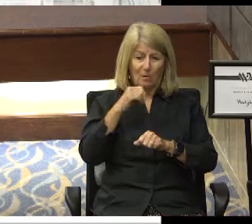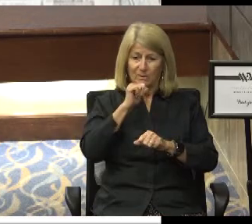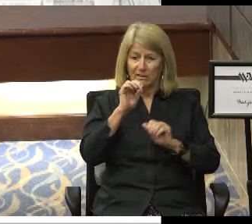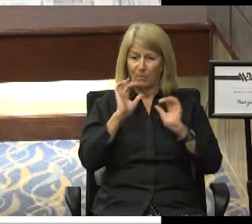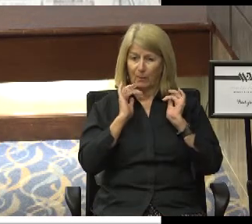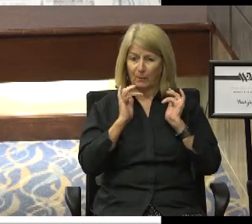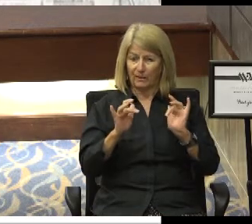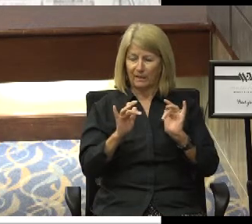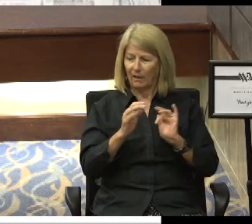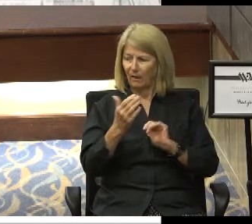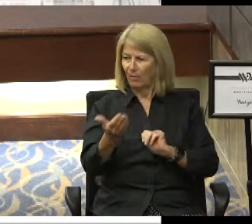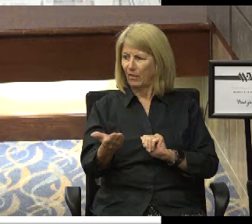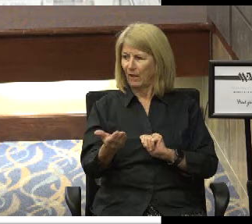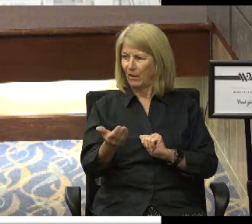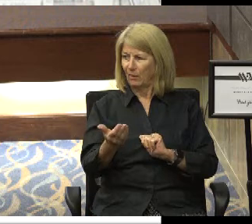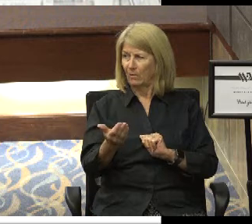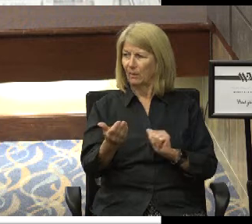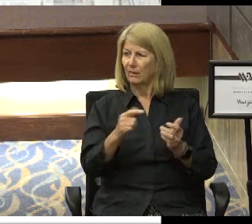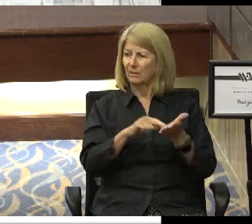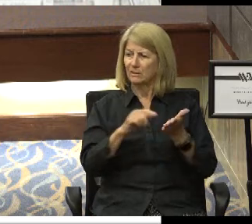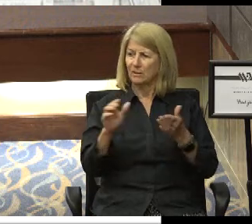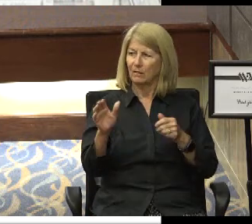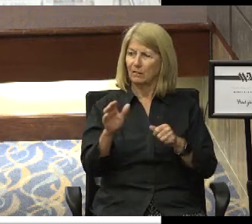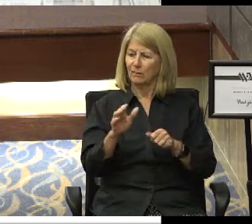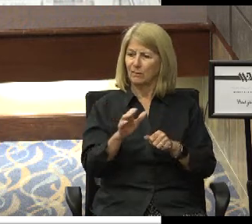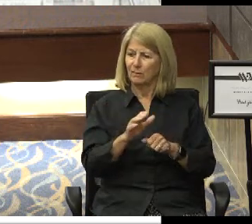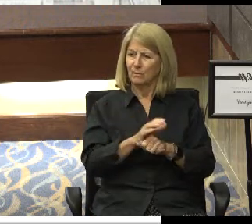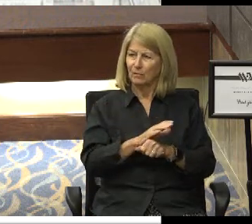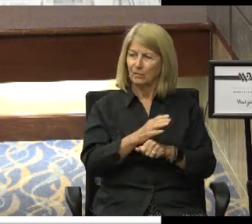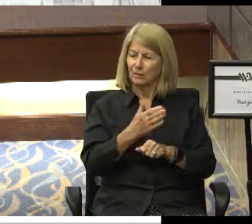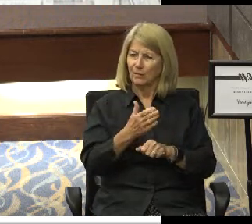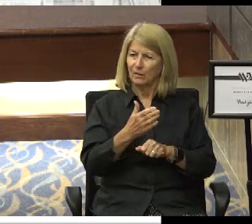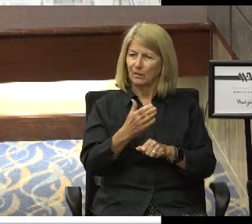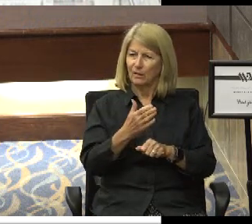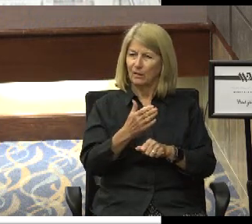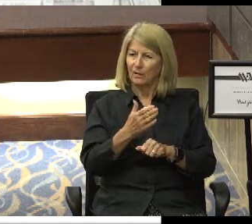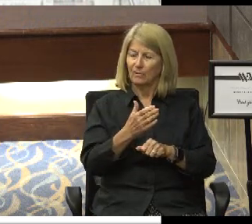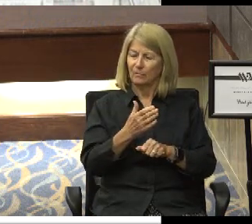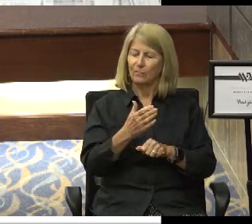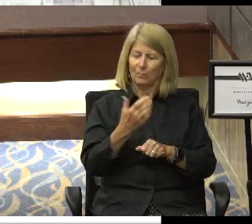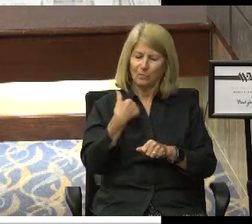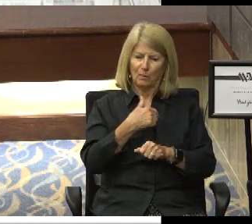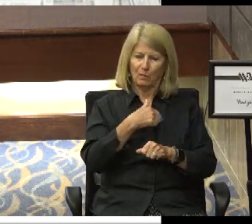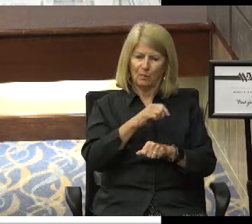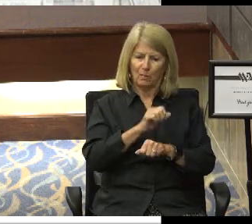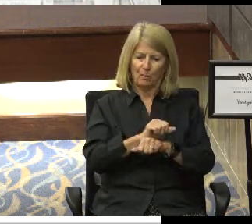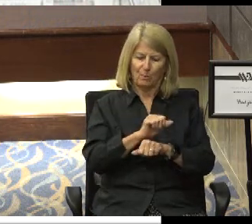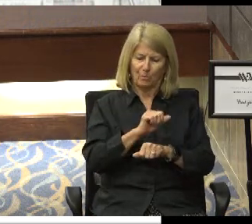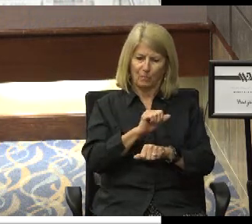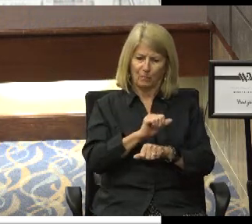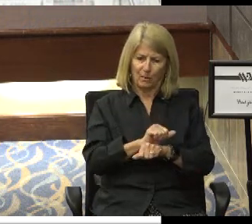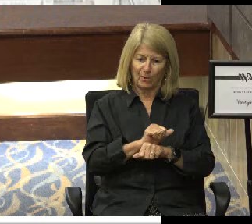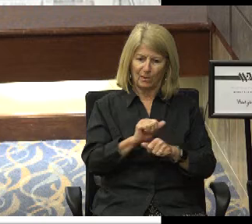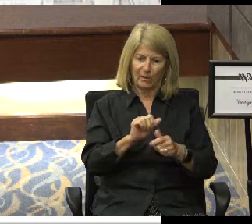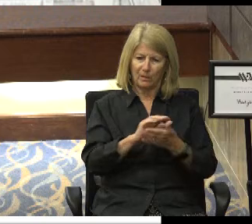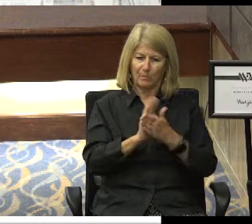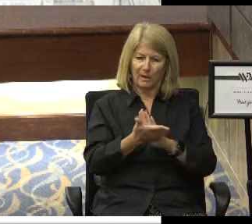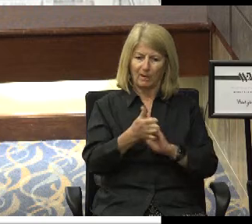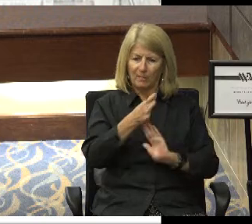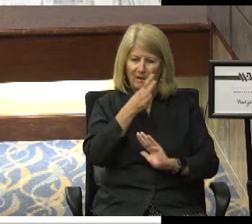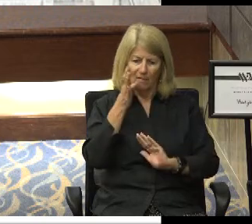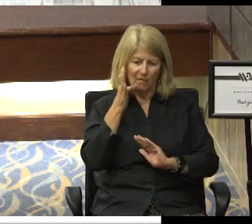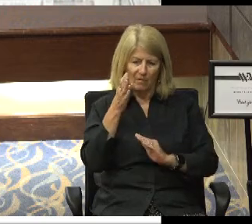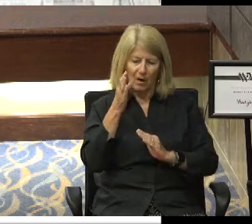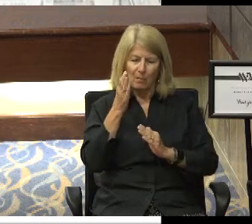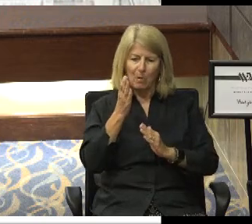mean, Clifton, the Robinson Tower was there, and then we were kind of working back into the farmers market, but that